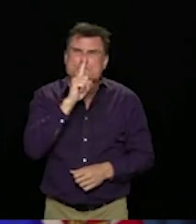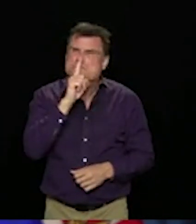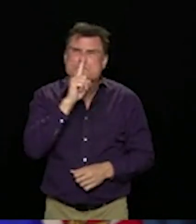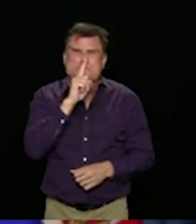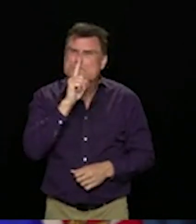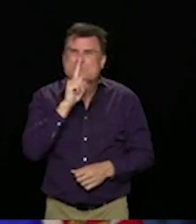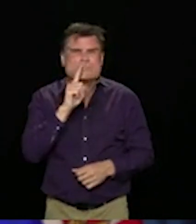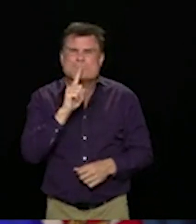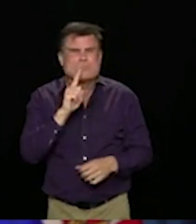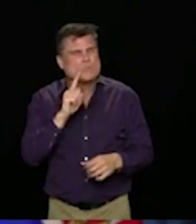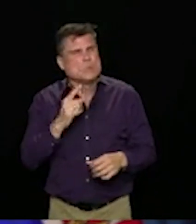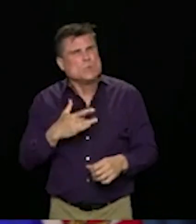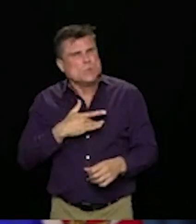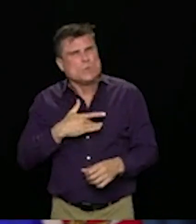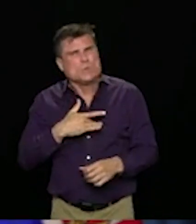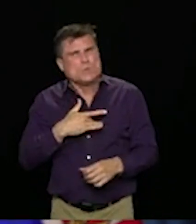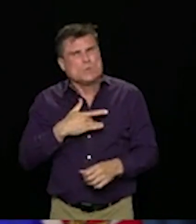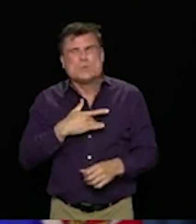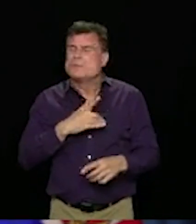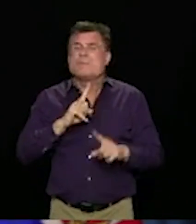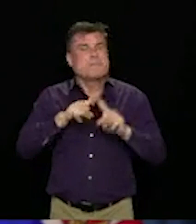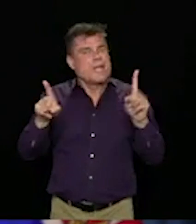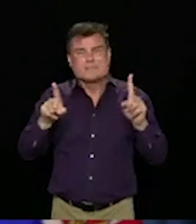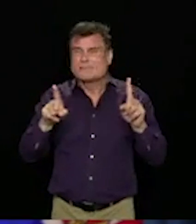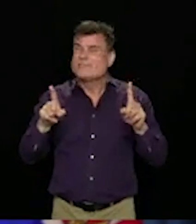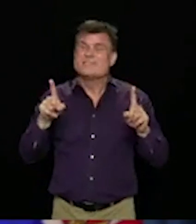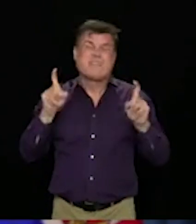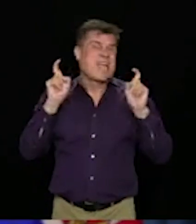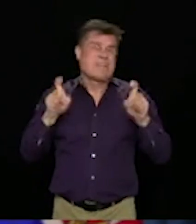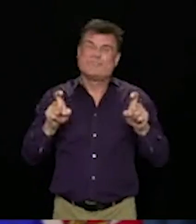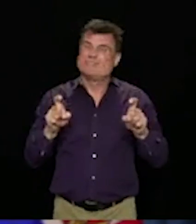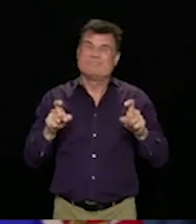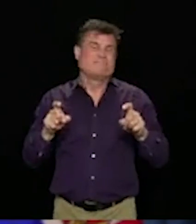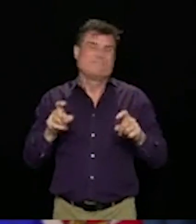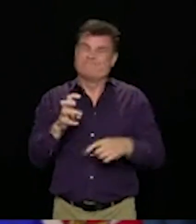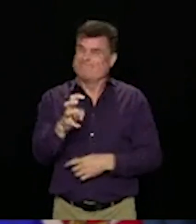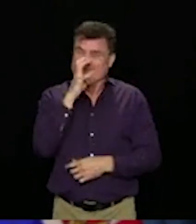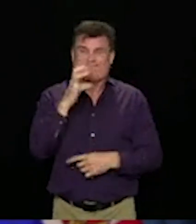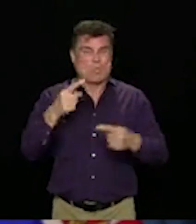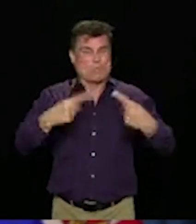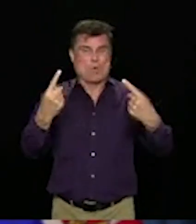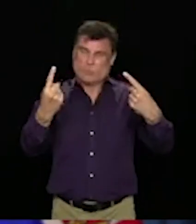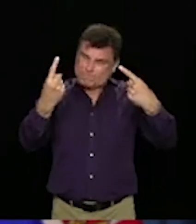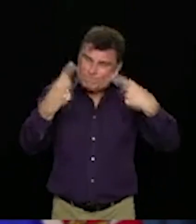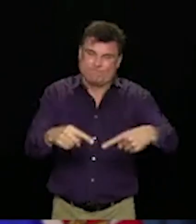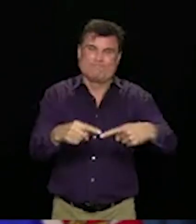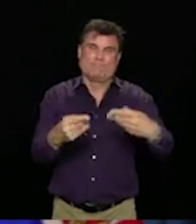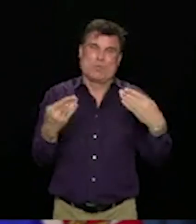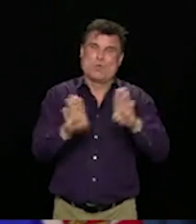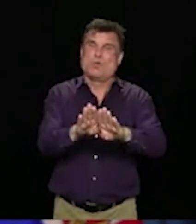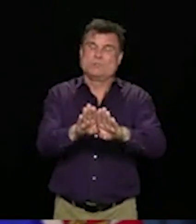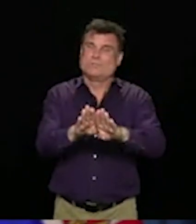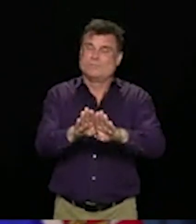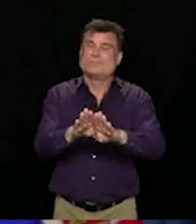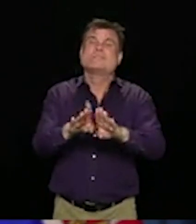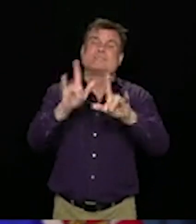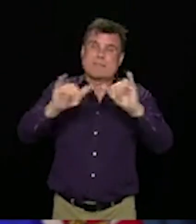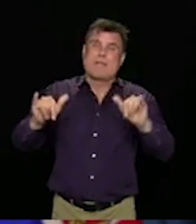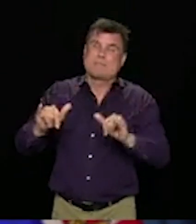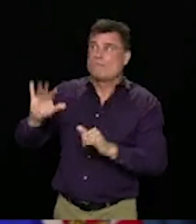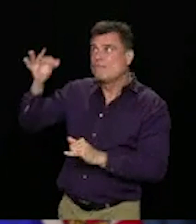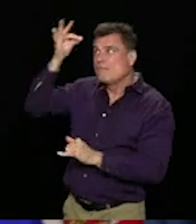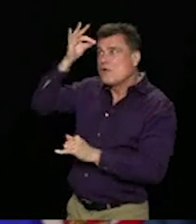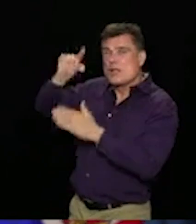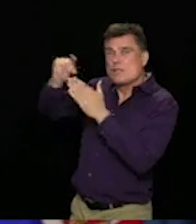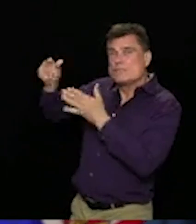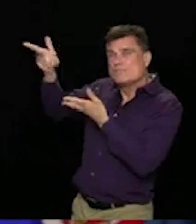in the coming period, absolutely, for sure. We have made, and the federal government has made, provisions for people whose families have been separated.